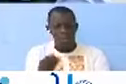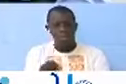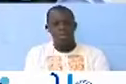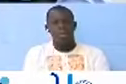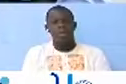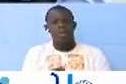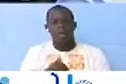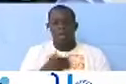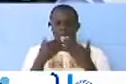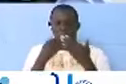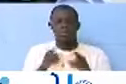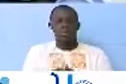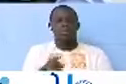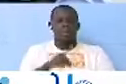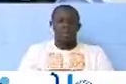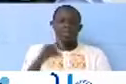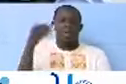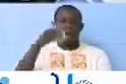him, since I came